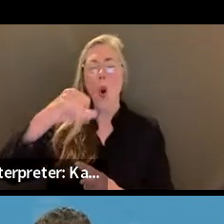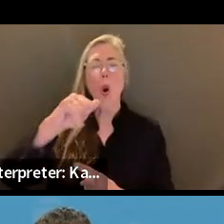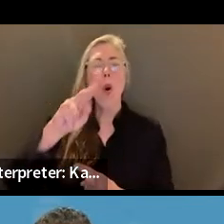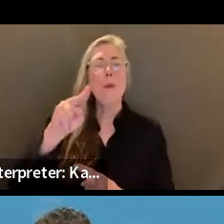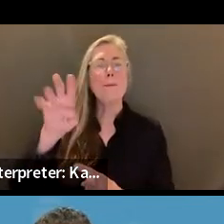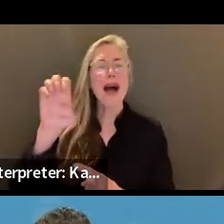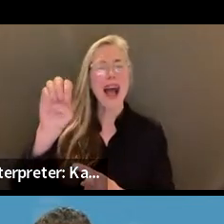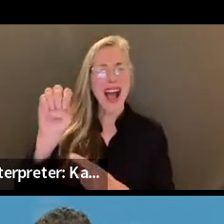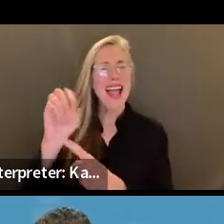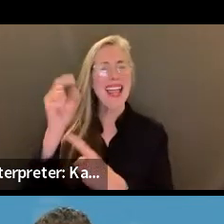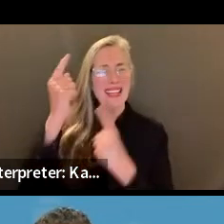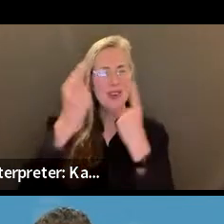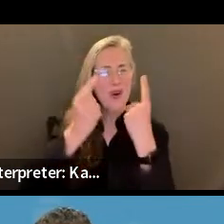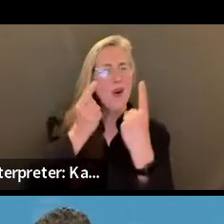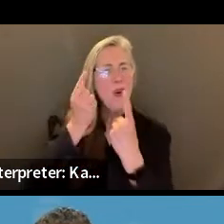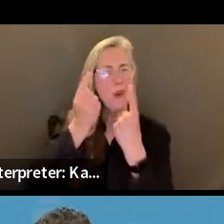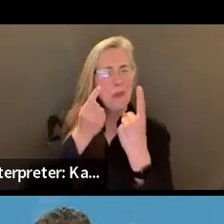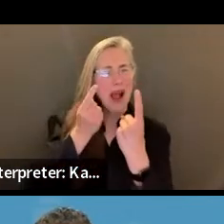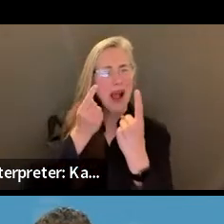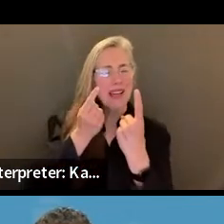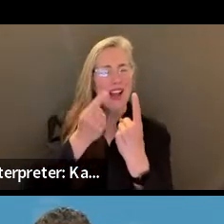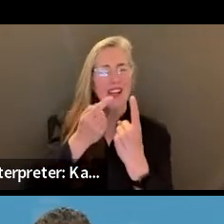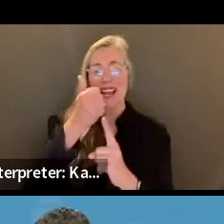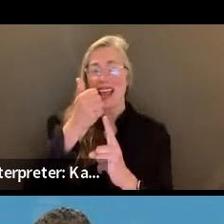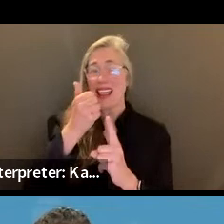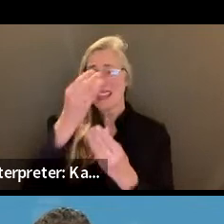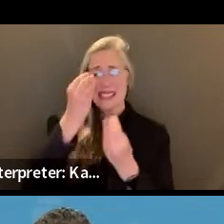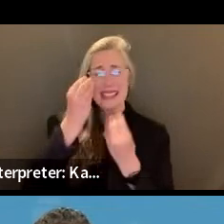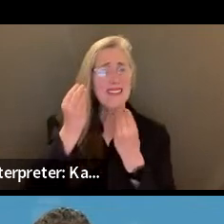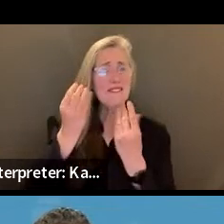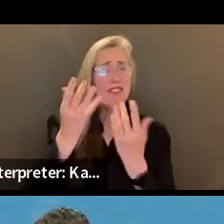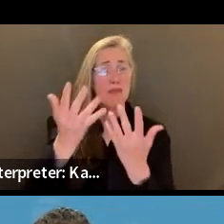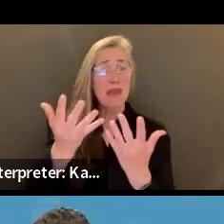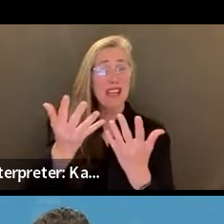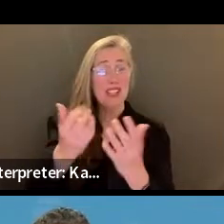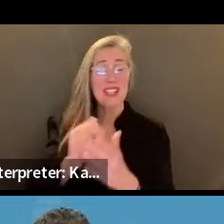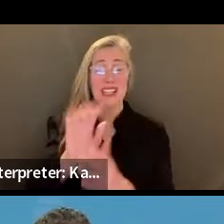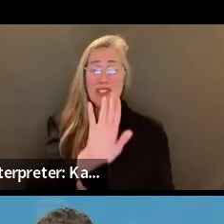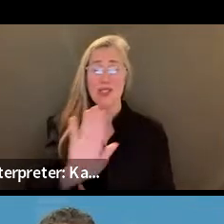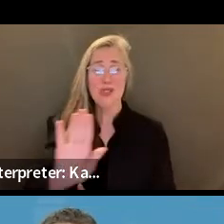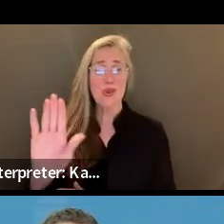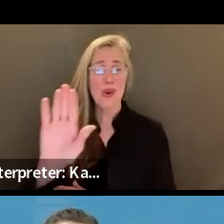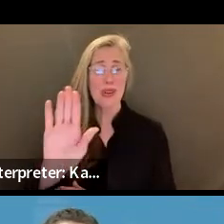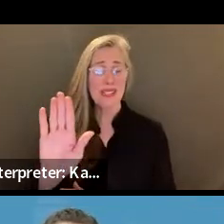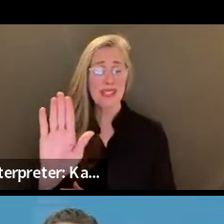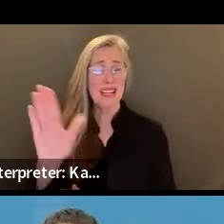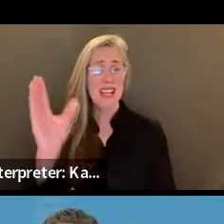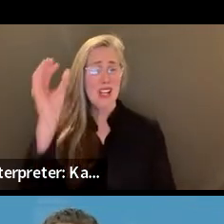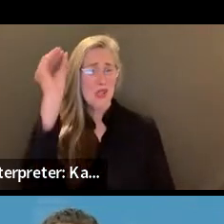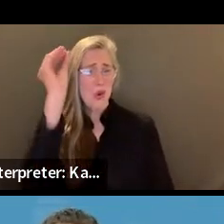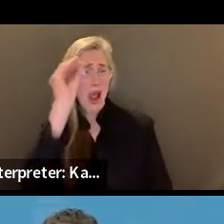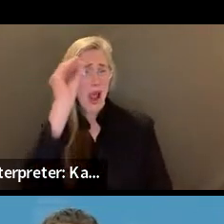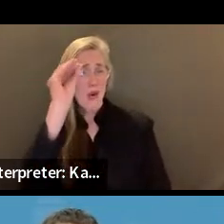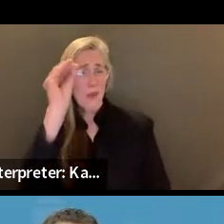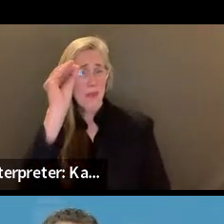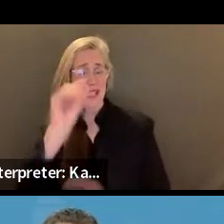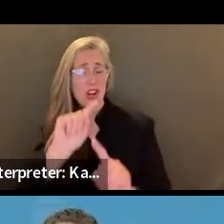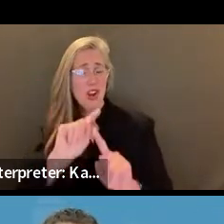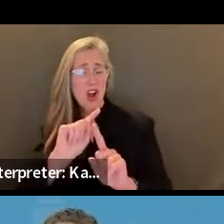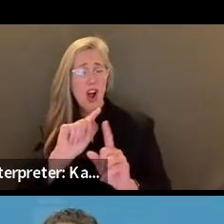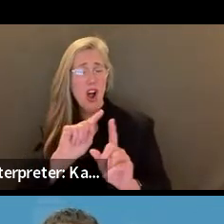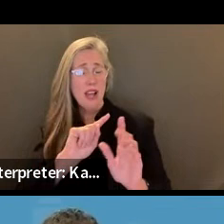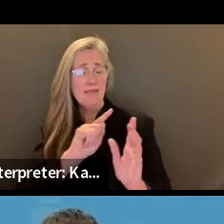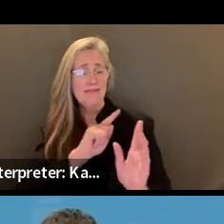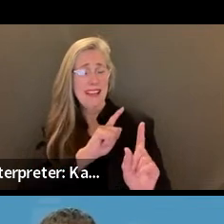that everything in these audit reports is your information, other than our opinion on the respective areas that we